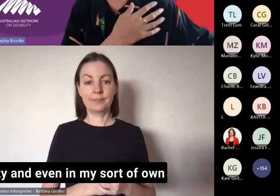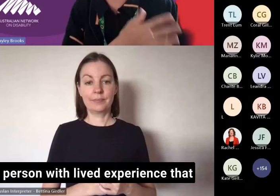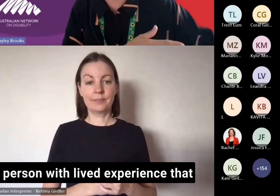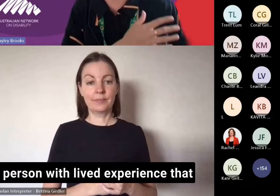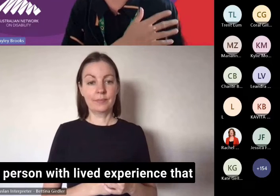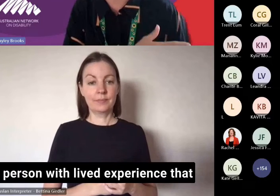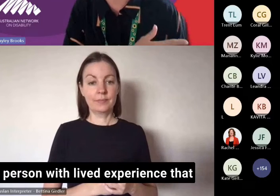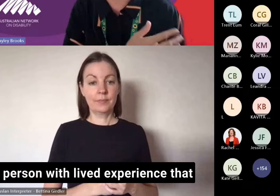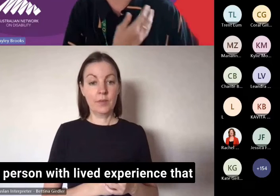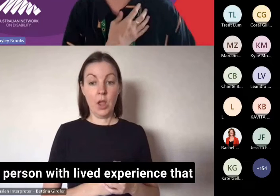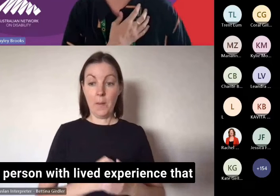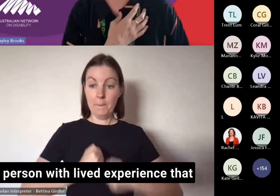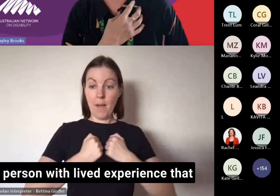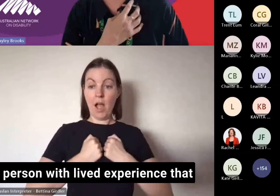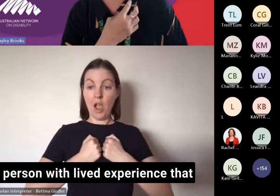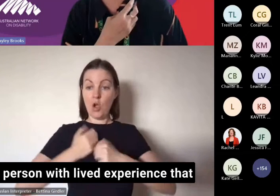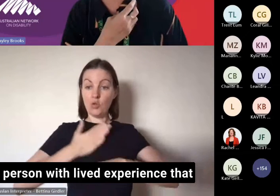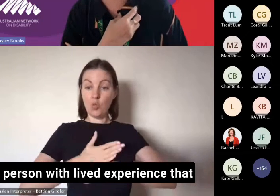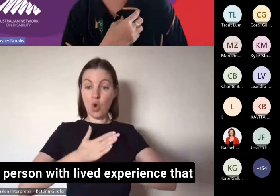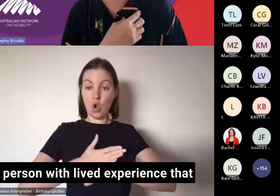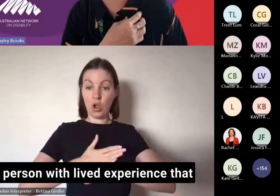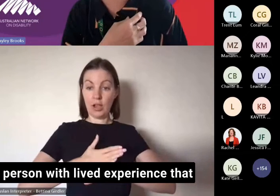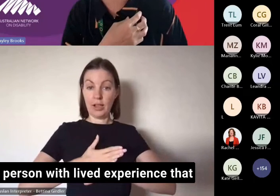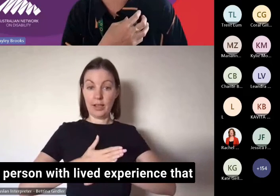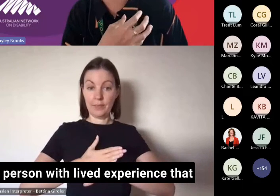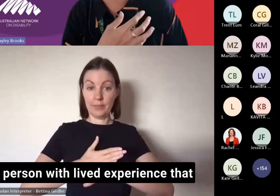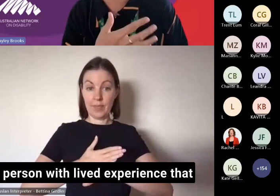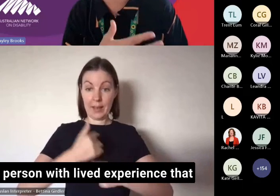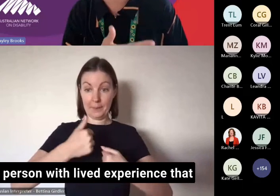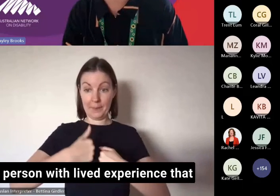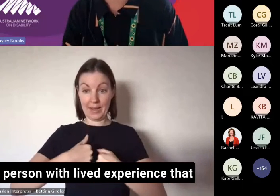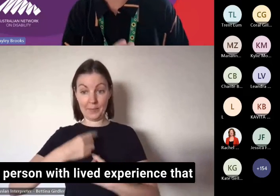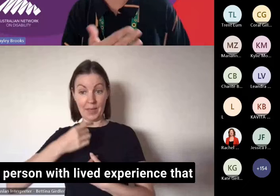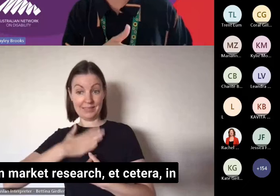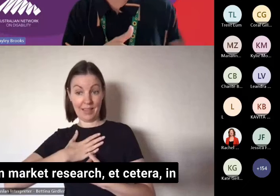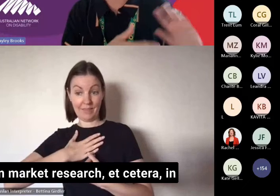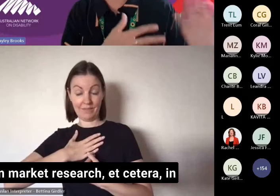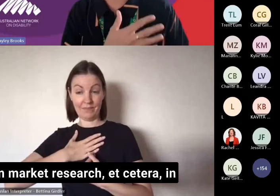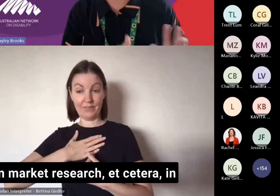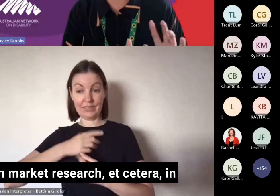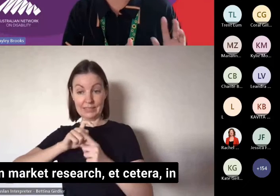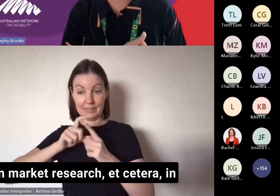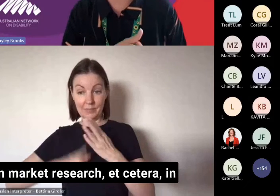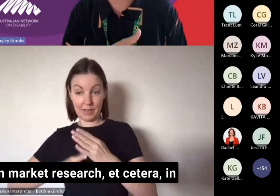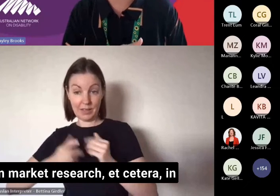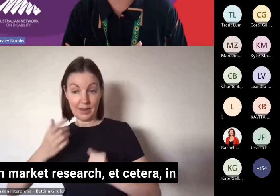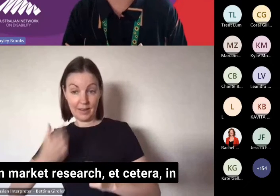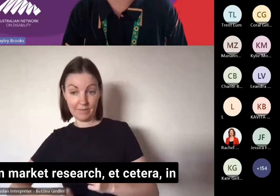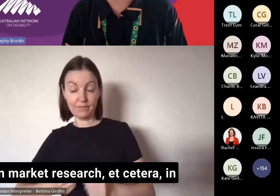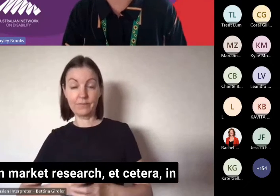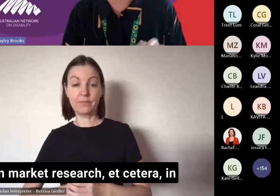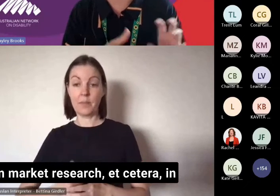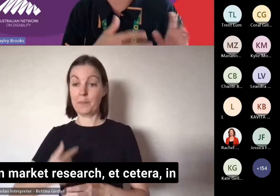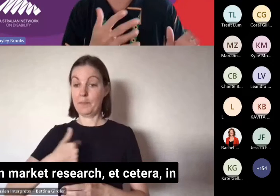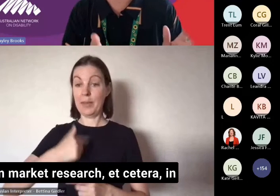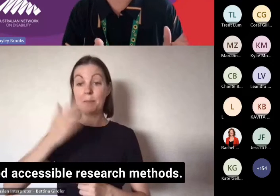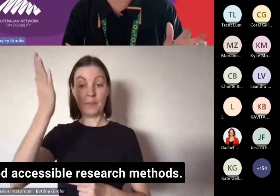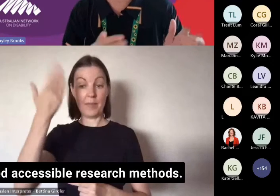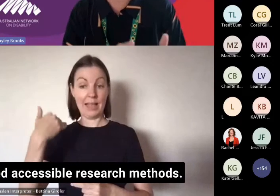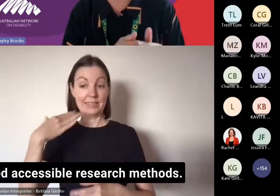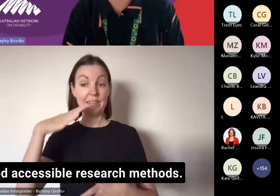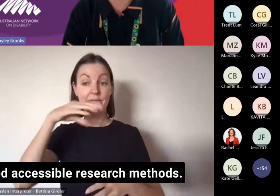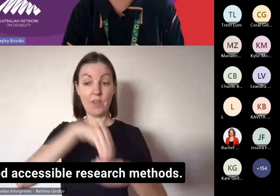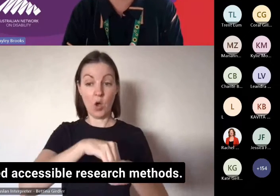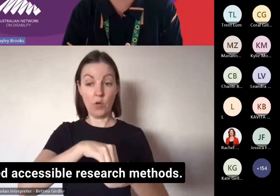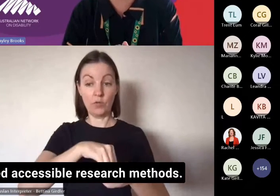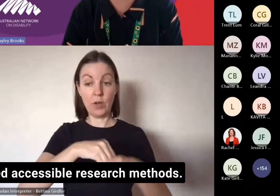of own work and separately as a person with lived experience, that I have been involved in market research, etc., in the past